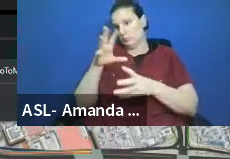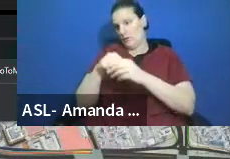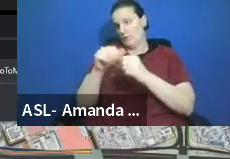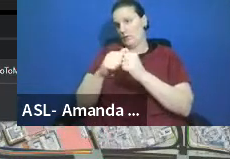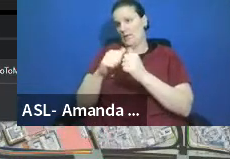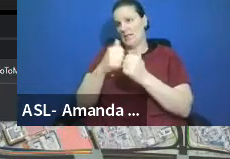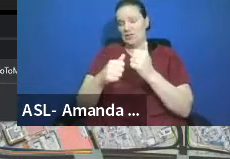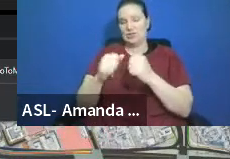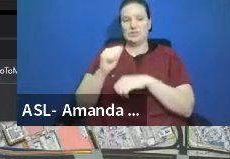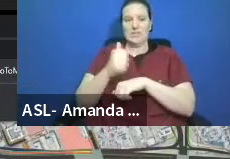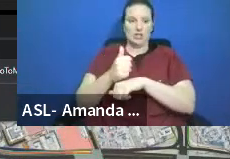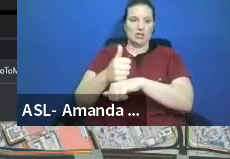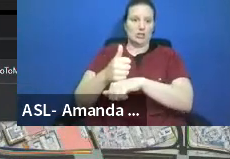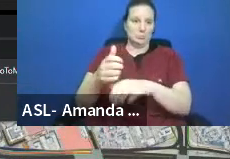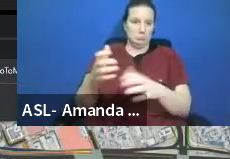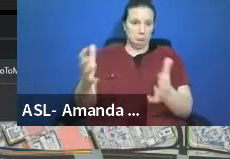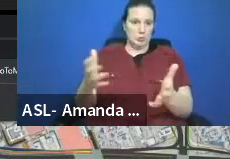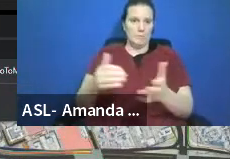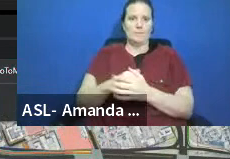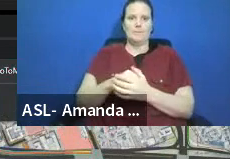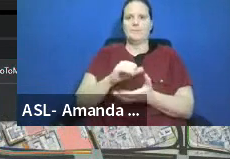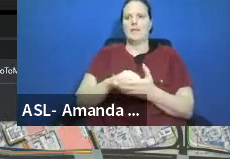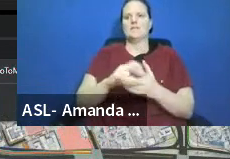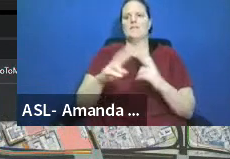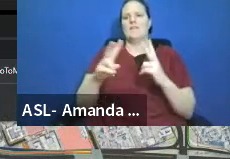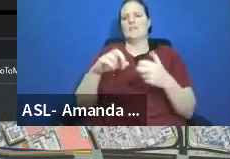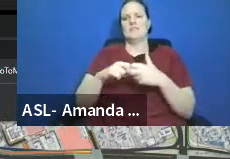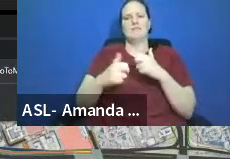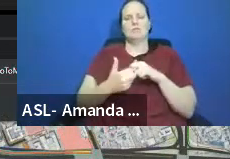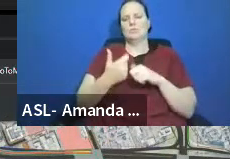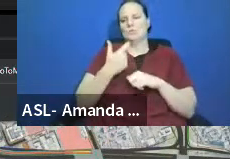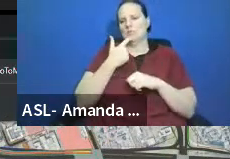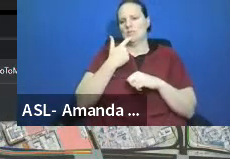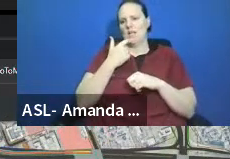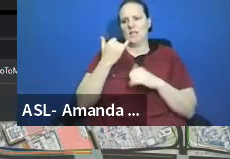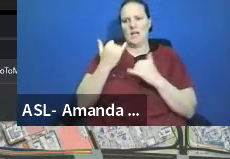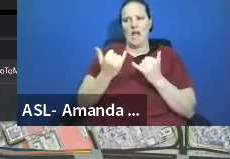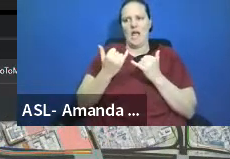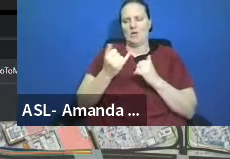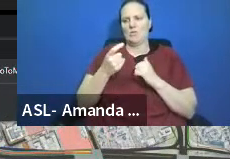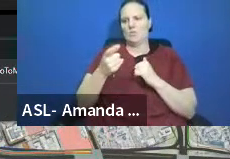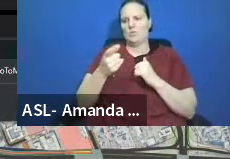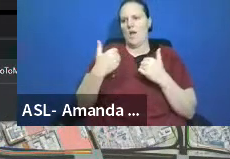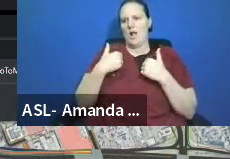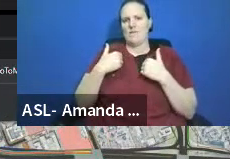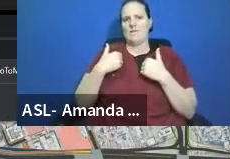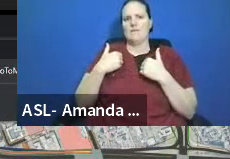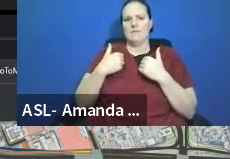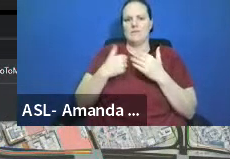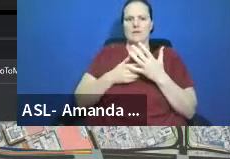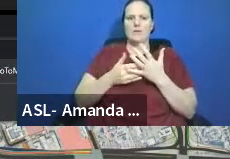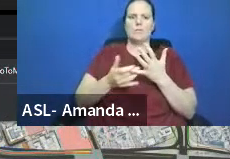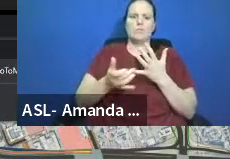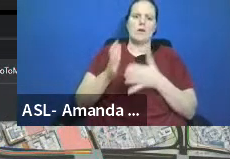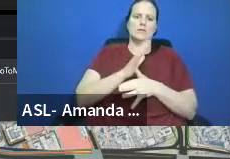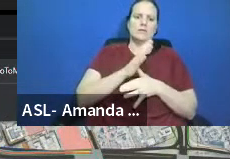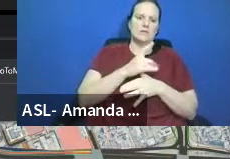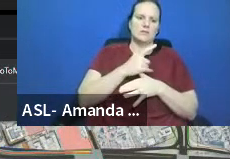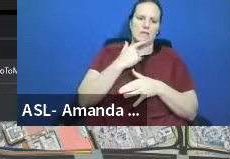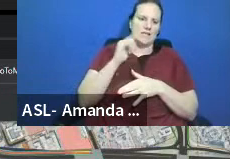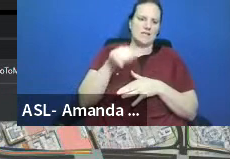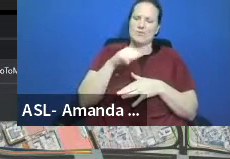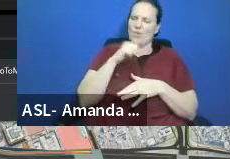stations. It's very difficult to say at this point. You have a prioritization that says these aren't